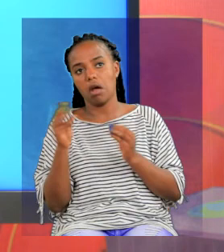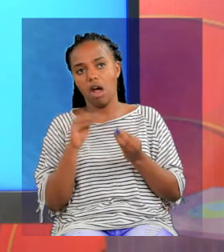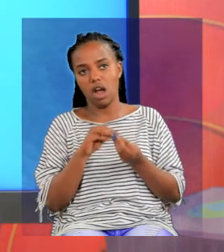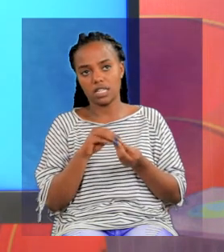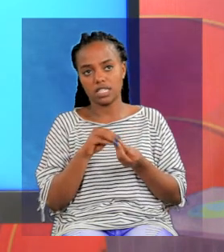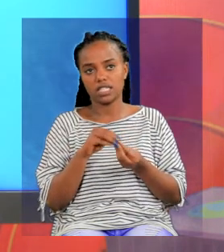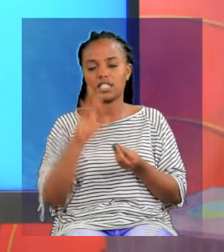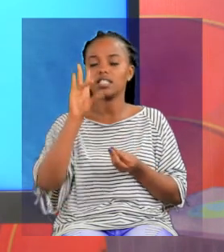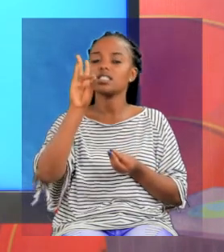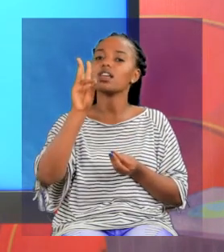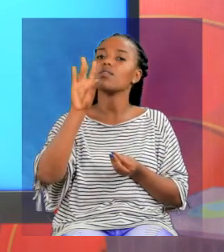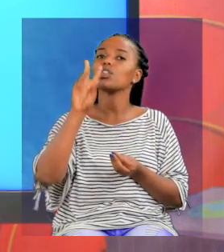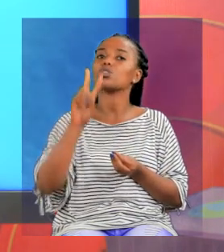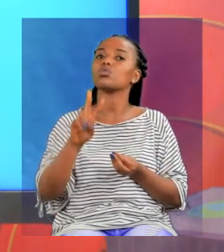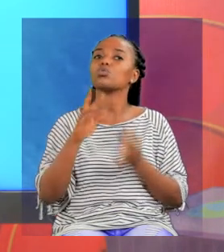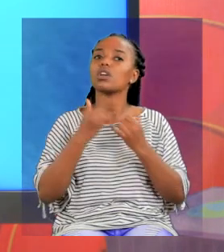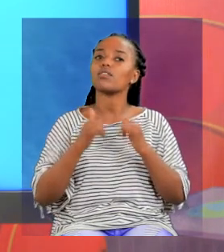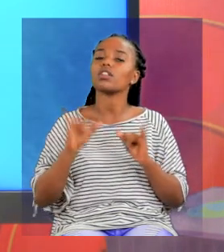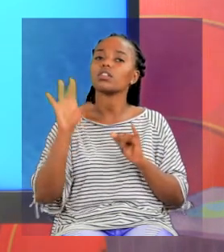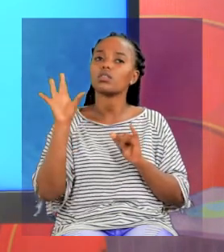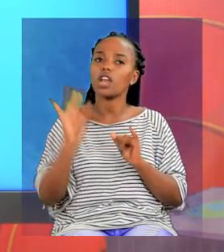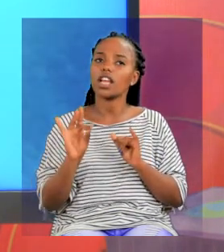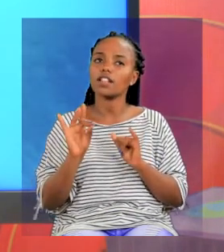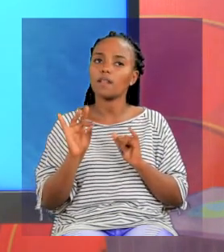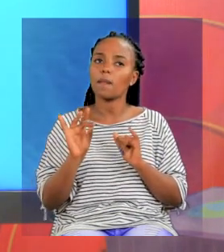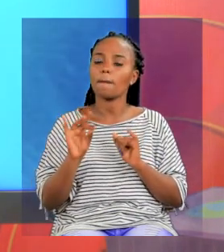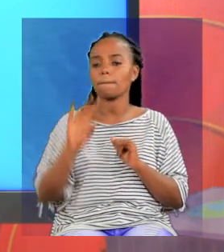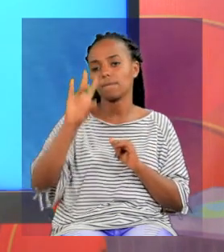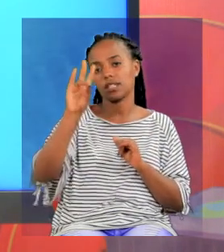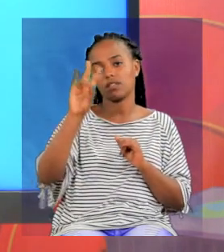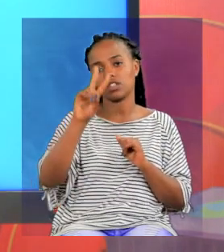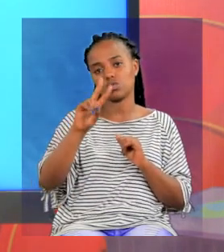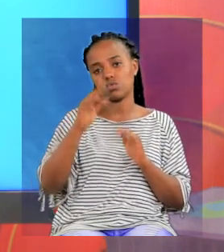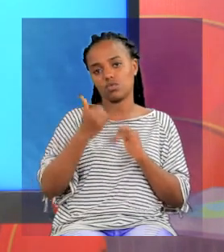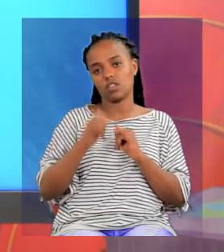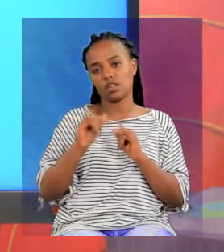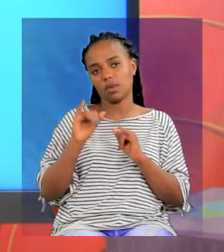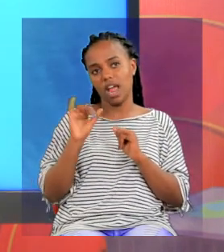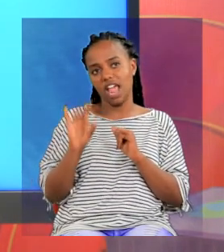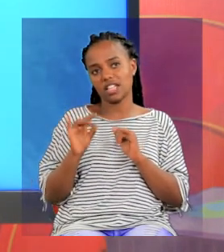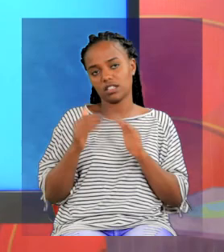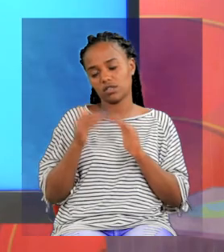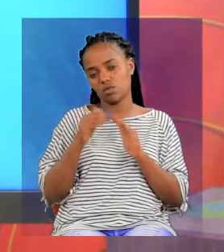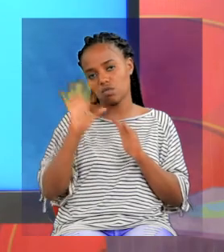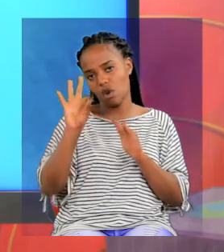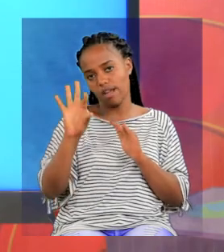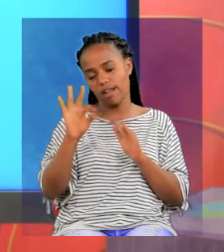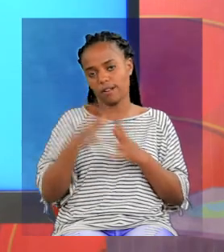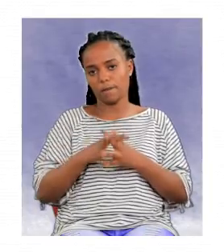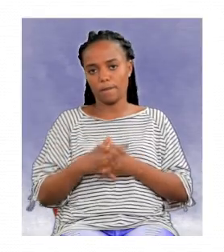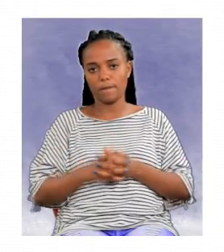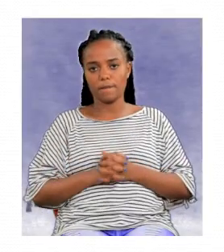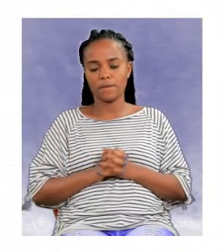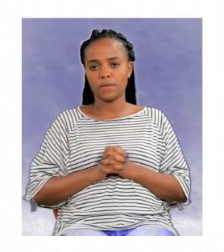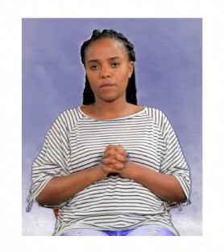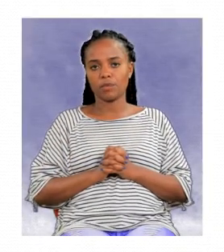you'll have 72 divided by 8. 72 divided by 8 gives you 9. So